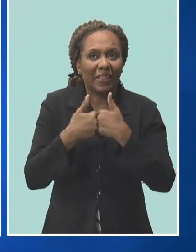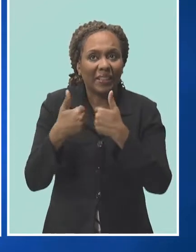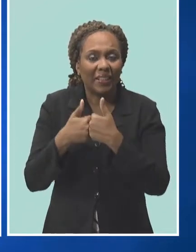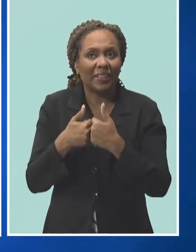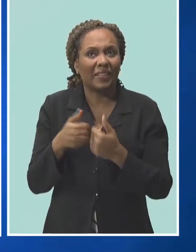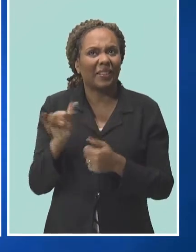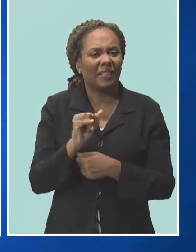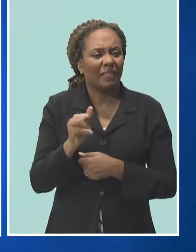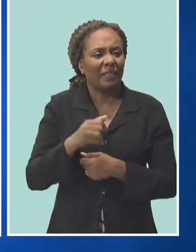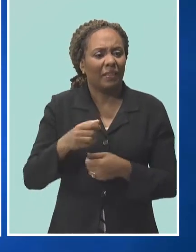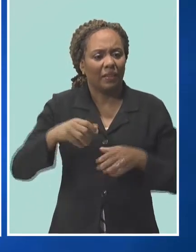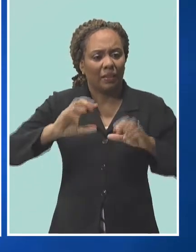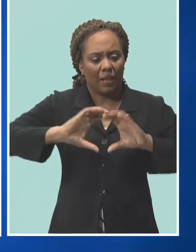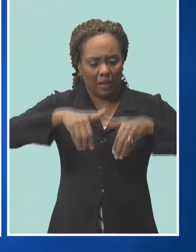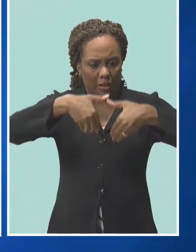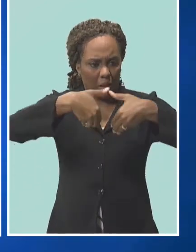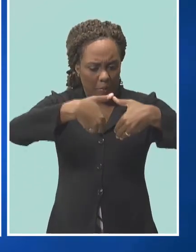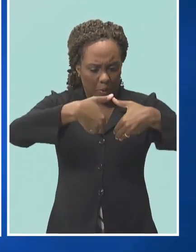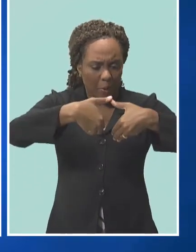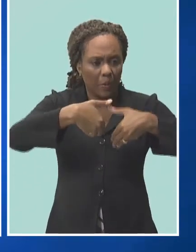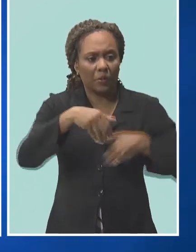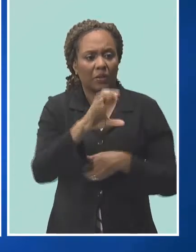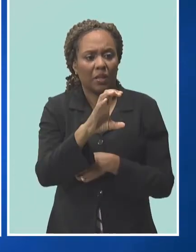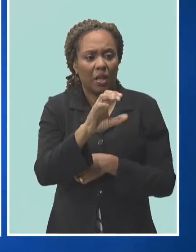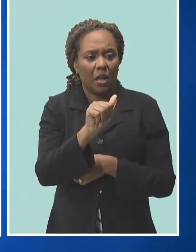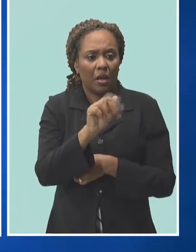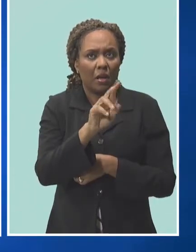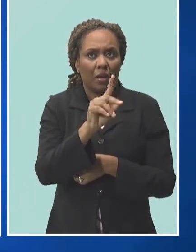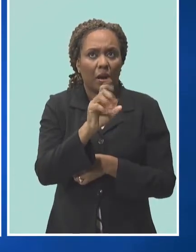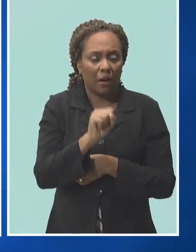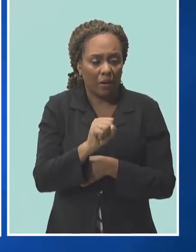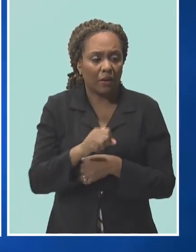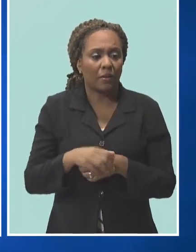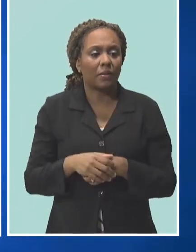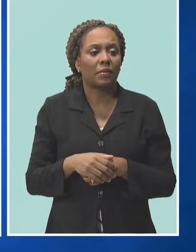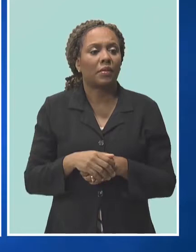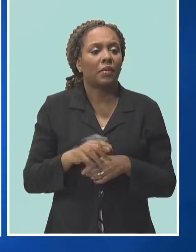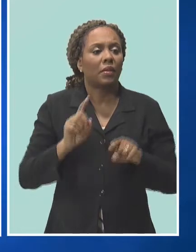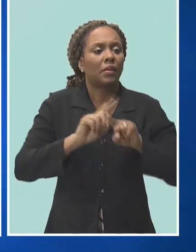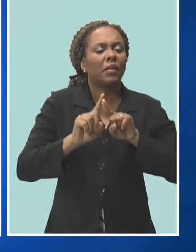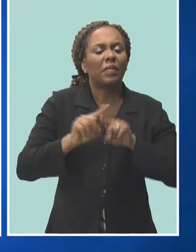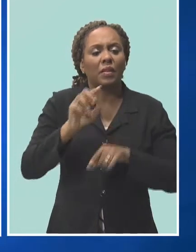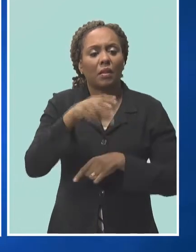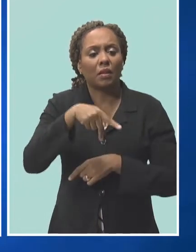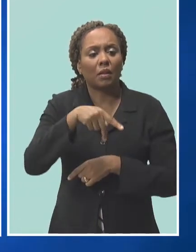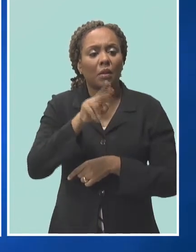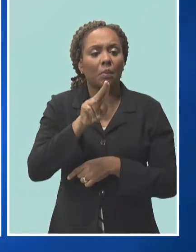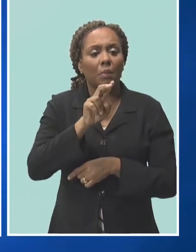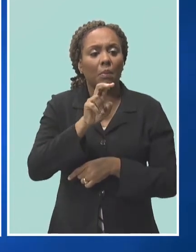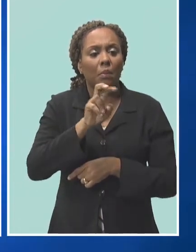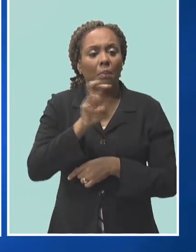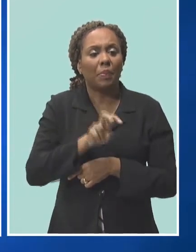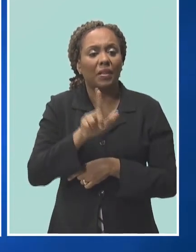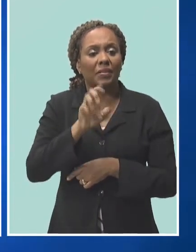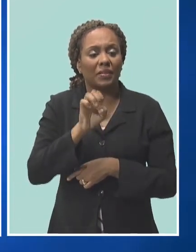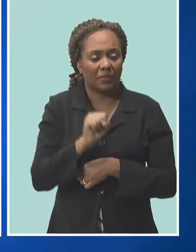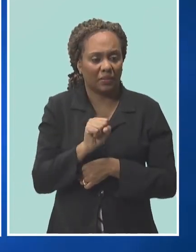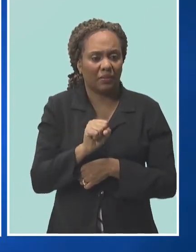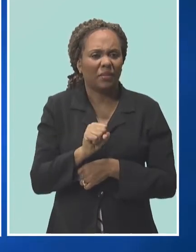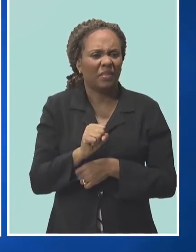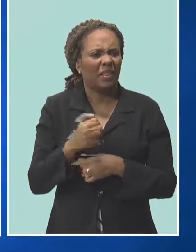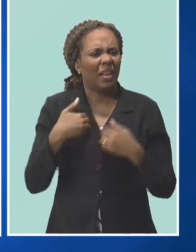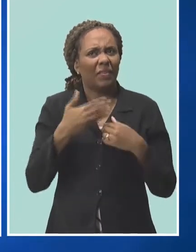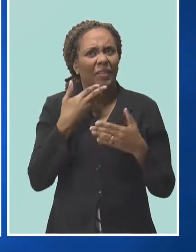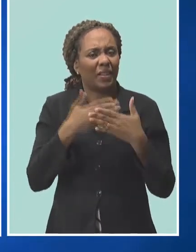card games, dominoes, snakes and ladder, puzzles, things like that, so families can have that little extra special time